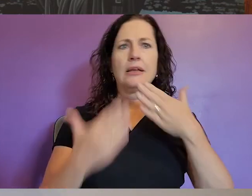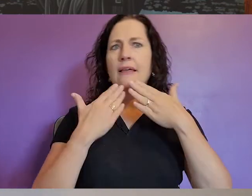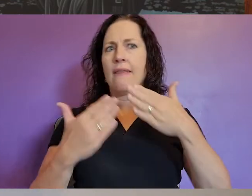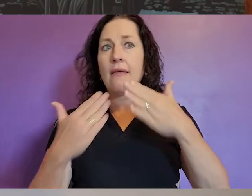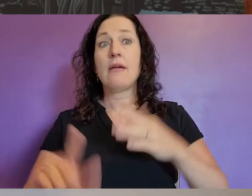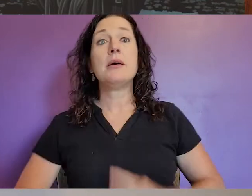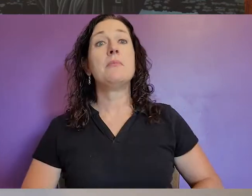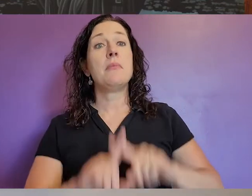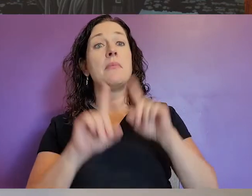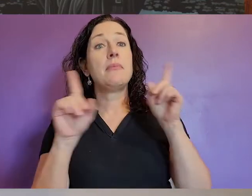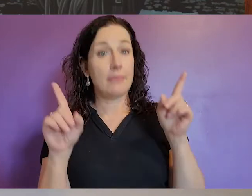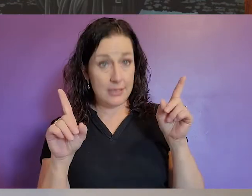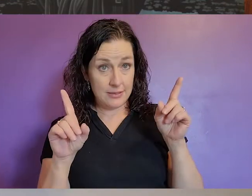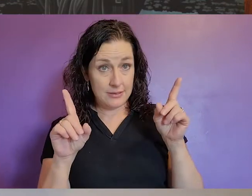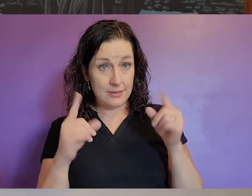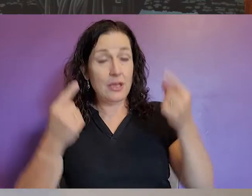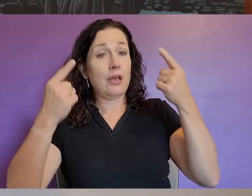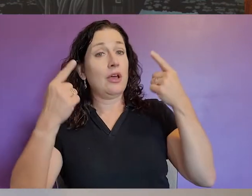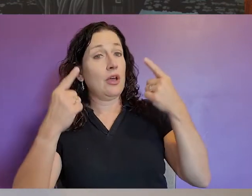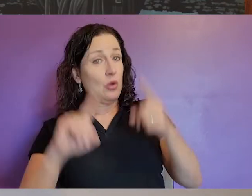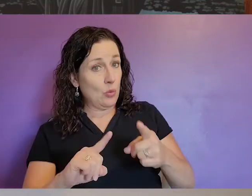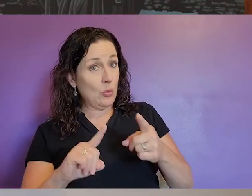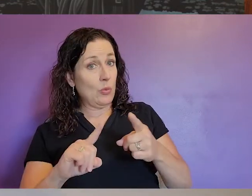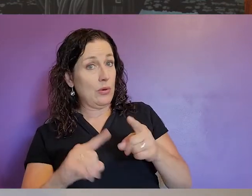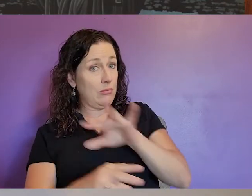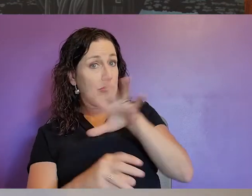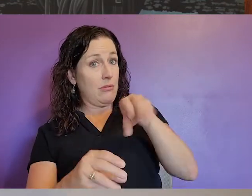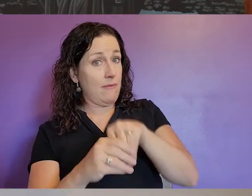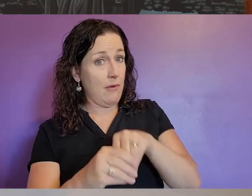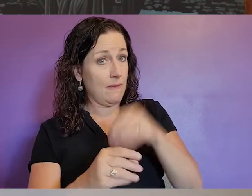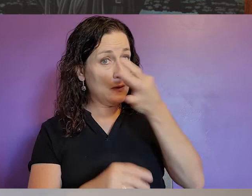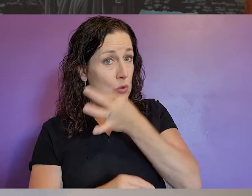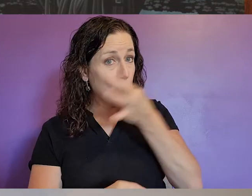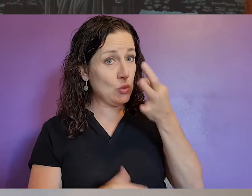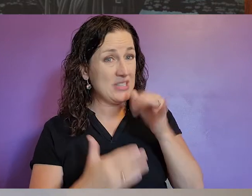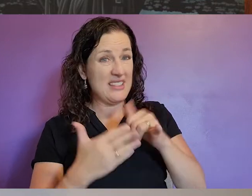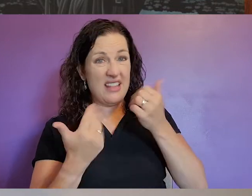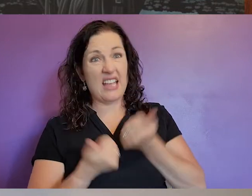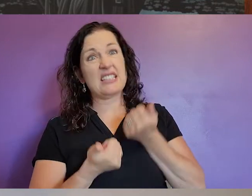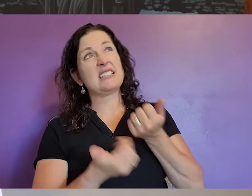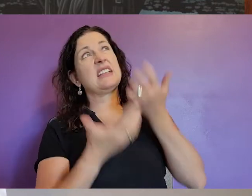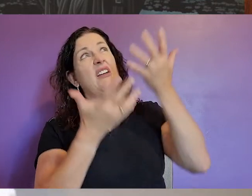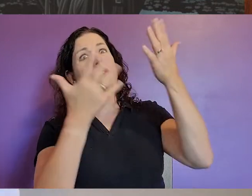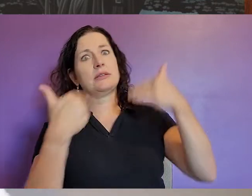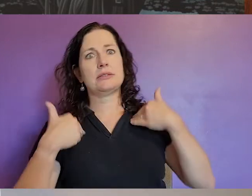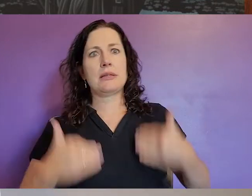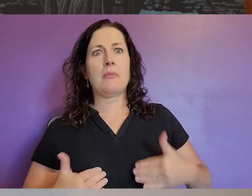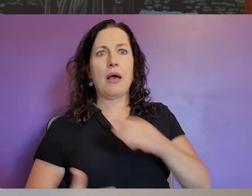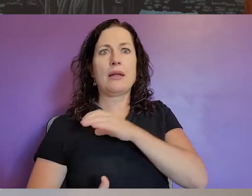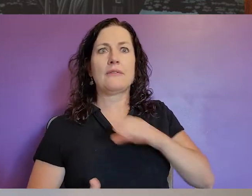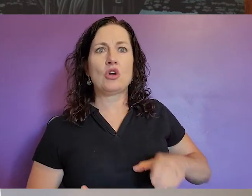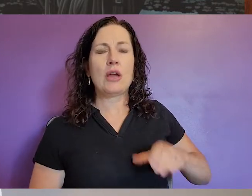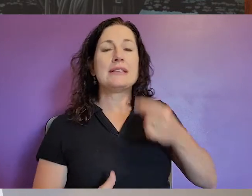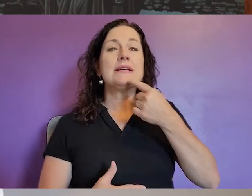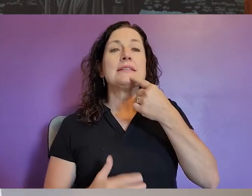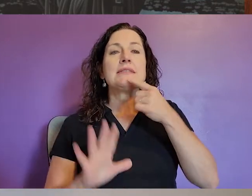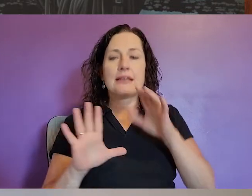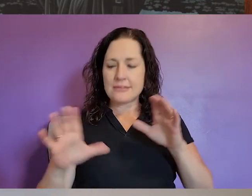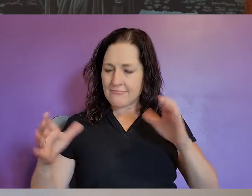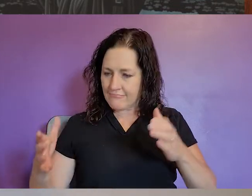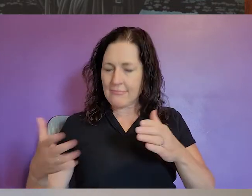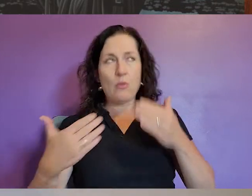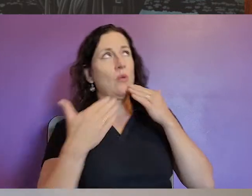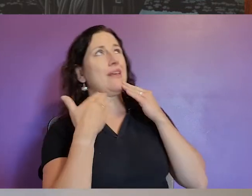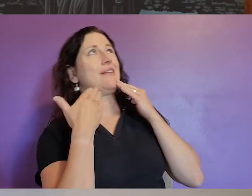grateful. But in the sacrifice that we celebrate at the Eucharist, the body of Christ is again